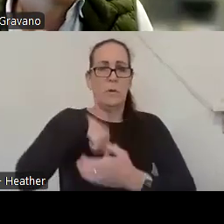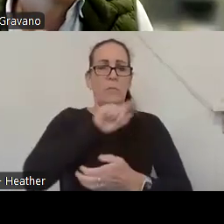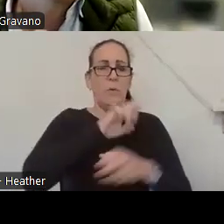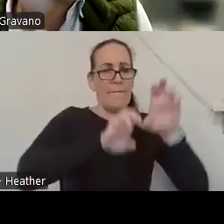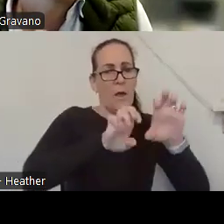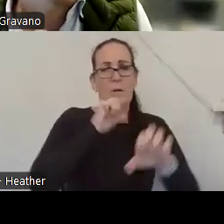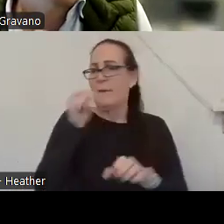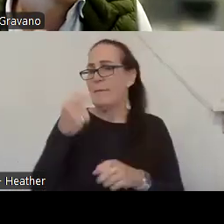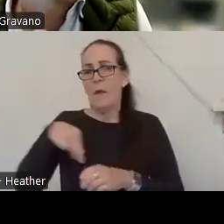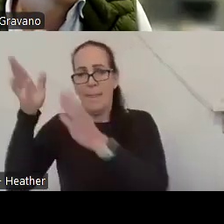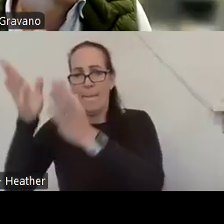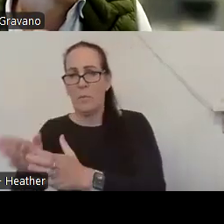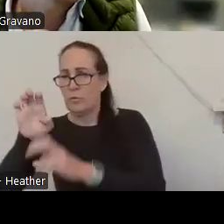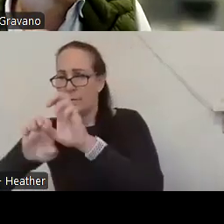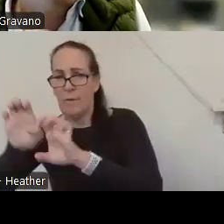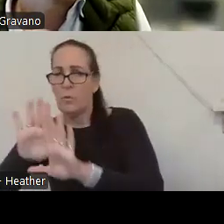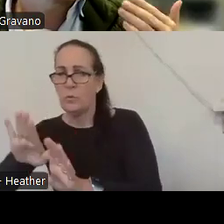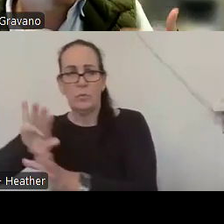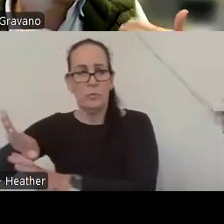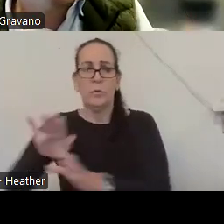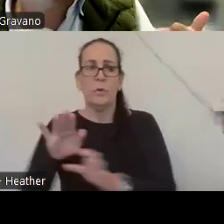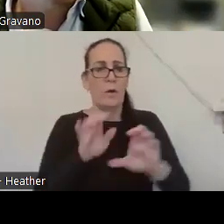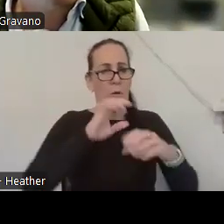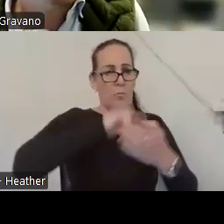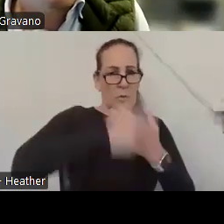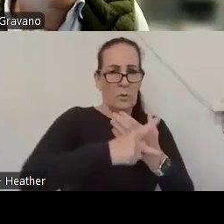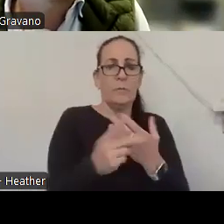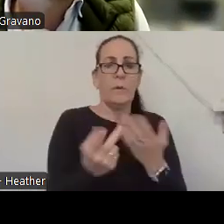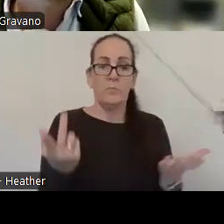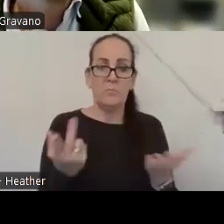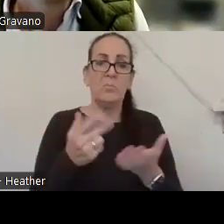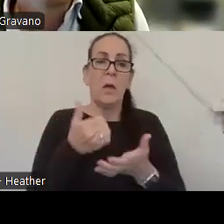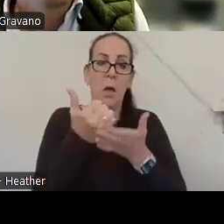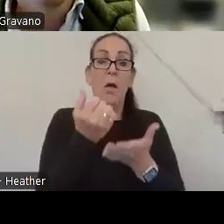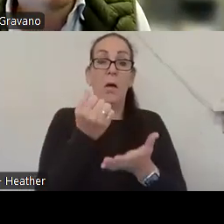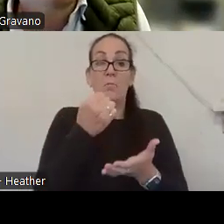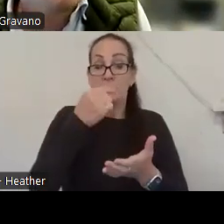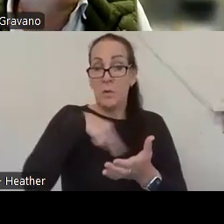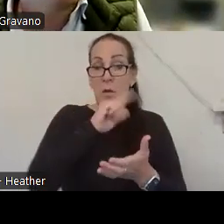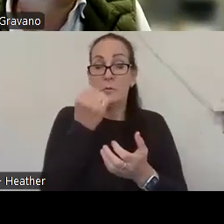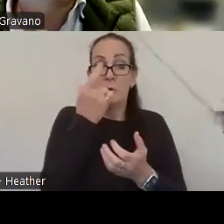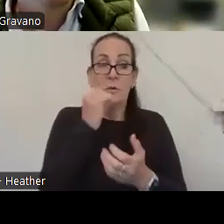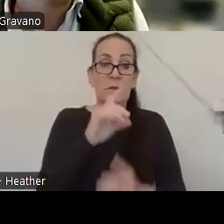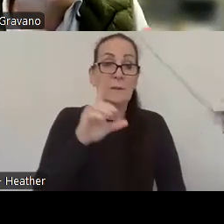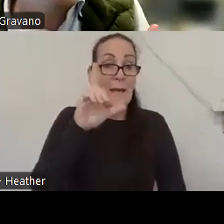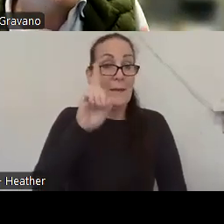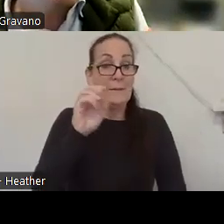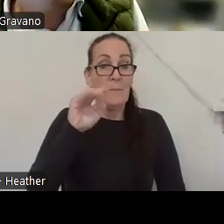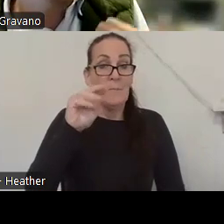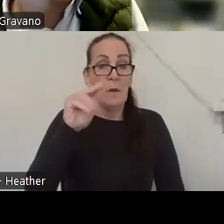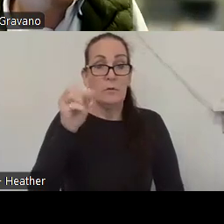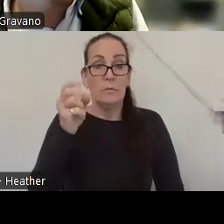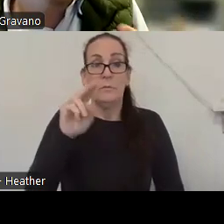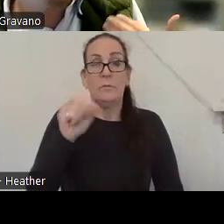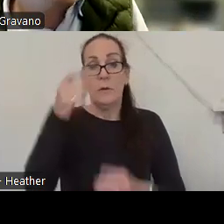based on some standardized research, like the Dementia Knowledge Assessment Scale. And then we also I have a validity check in there